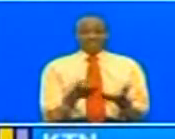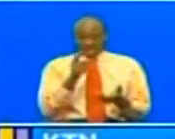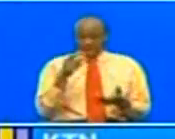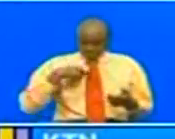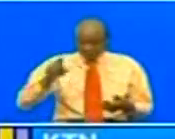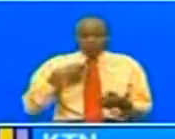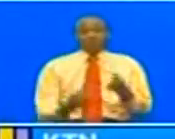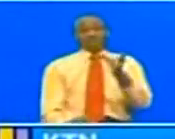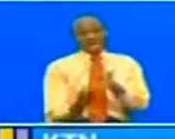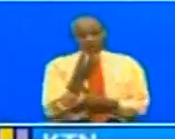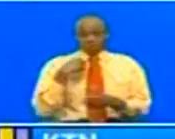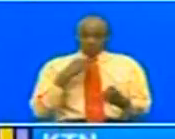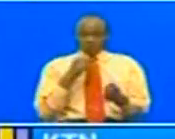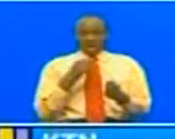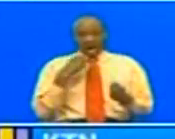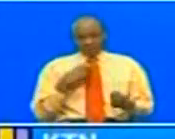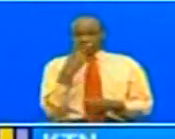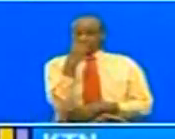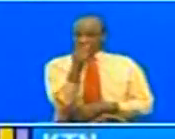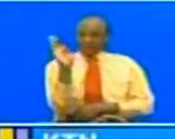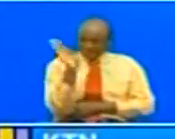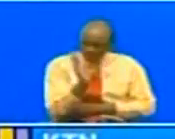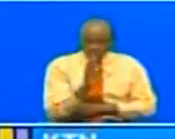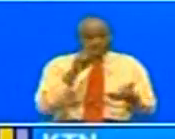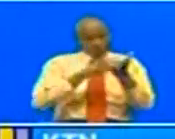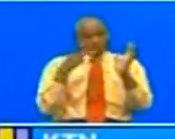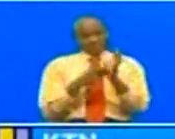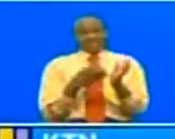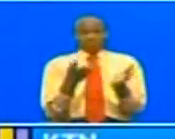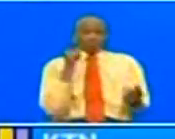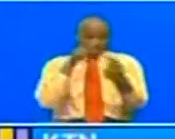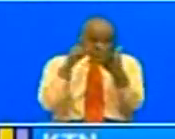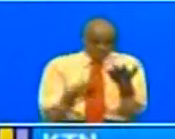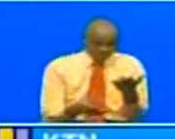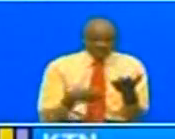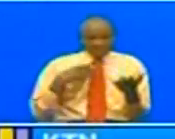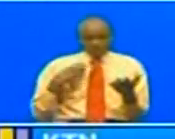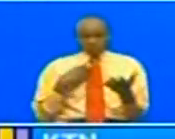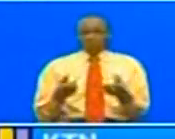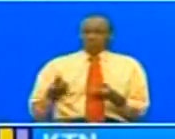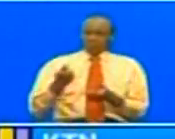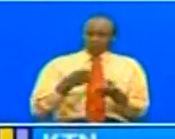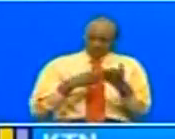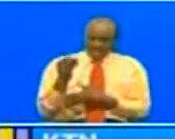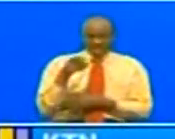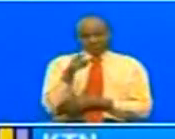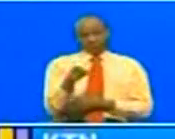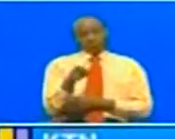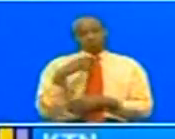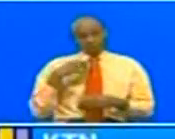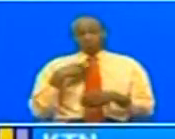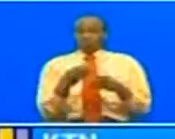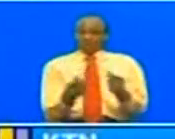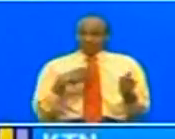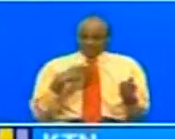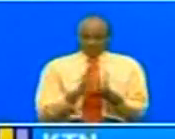the government has set out to fight by launching a 21 billion shilling project aimed at acquiring the facilities for the treatment of the disease.